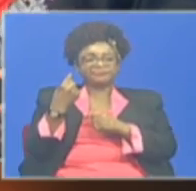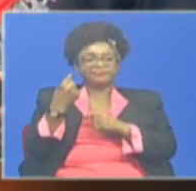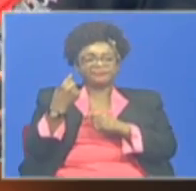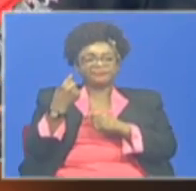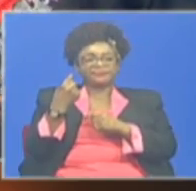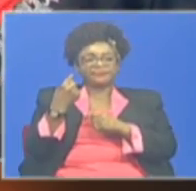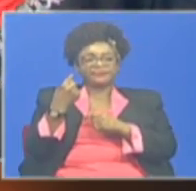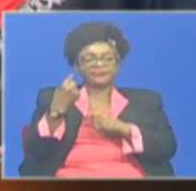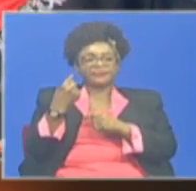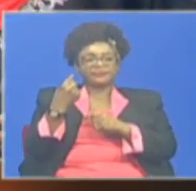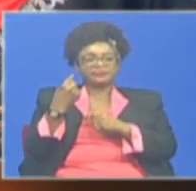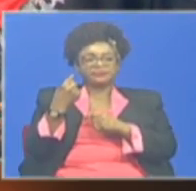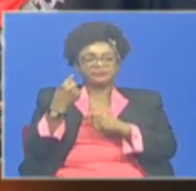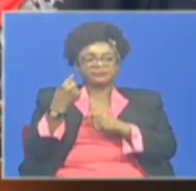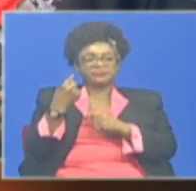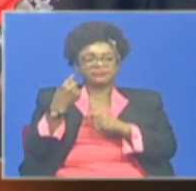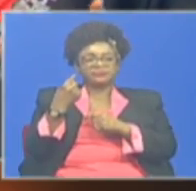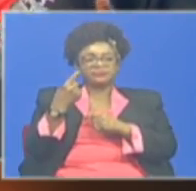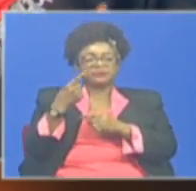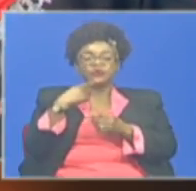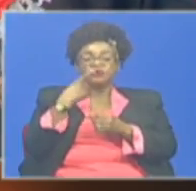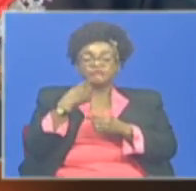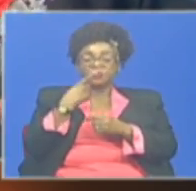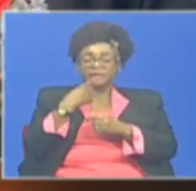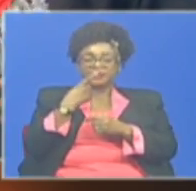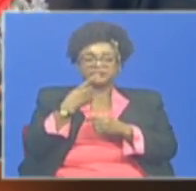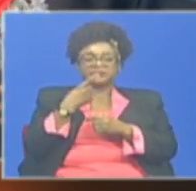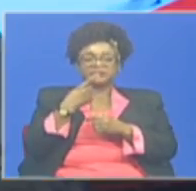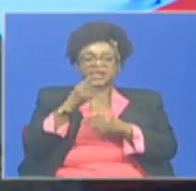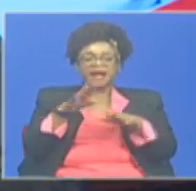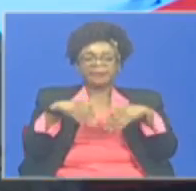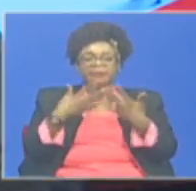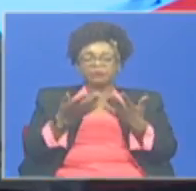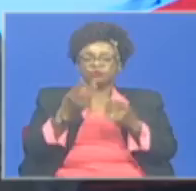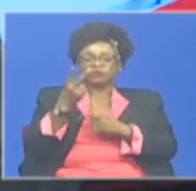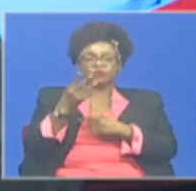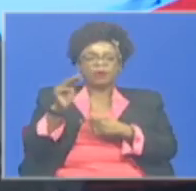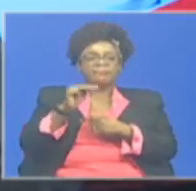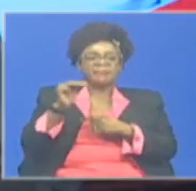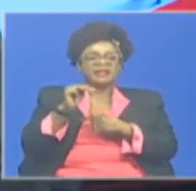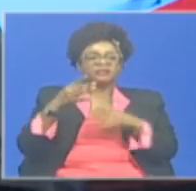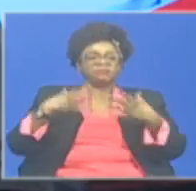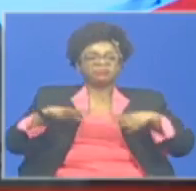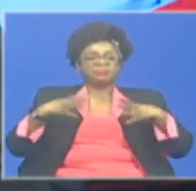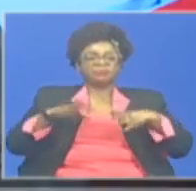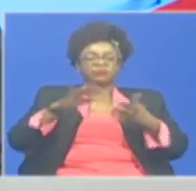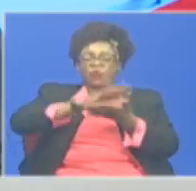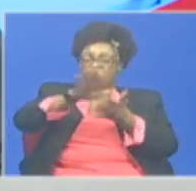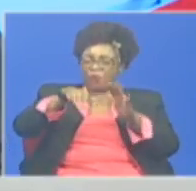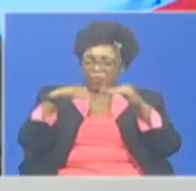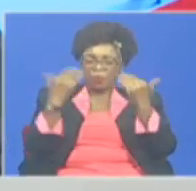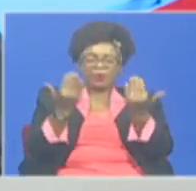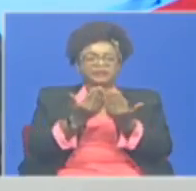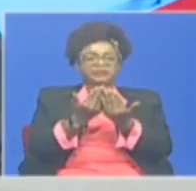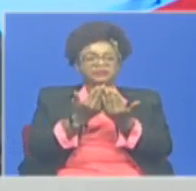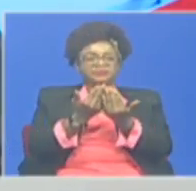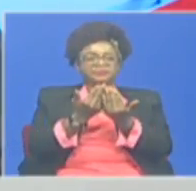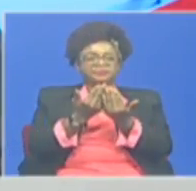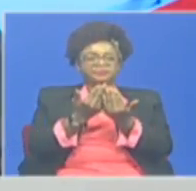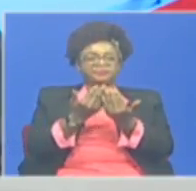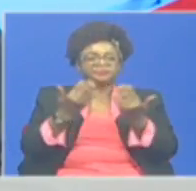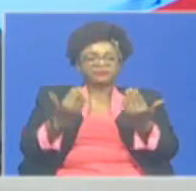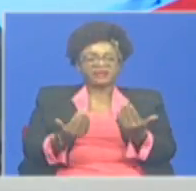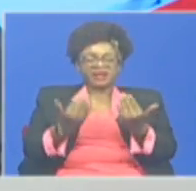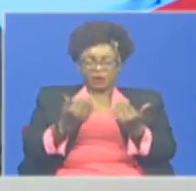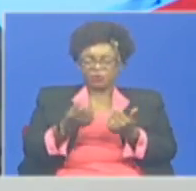clearly you've spoken before and said there are about over 2 million people across the globe who have currently being